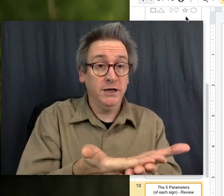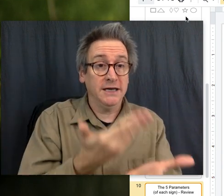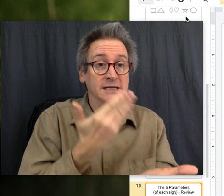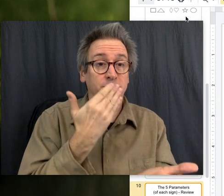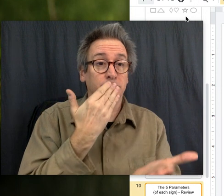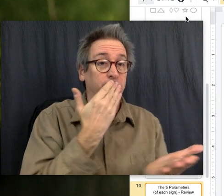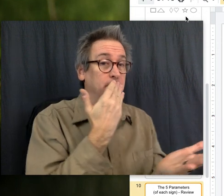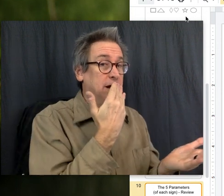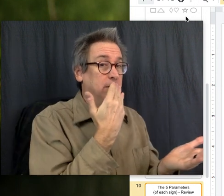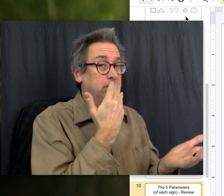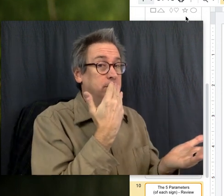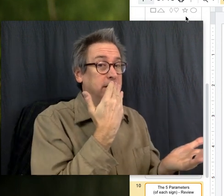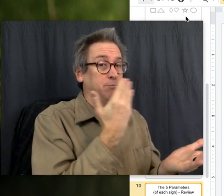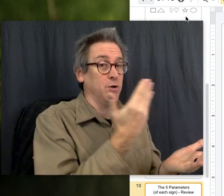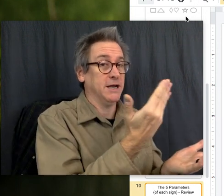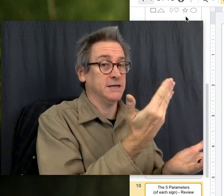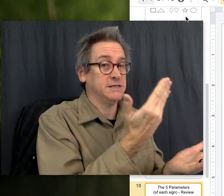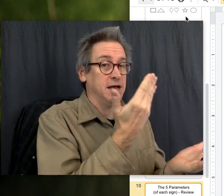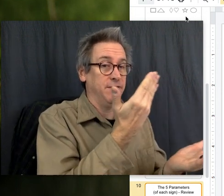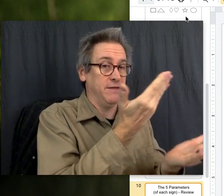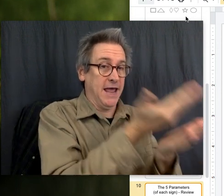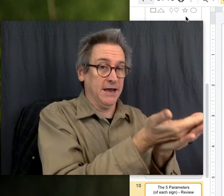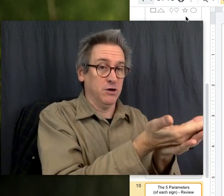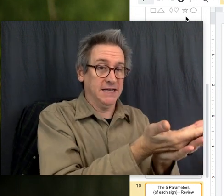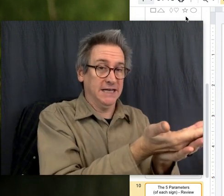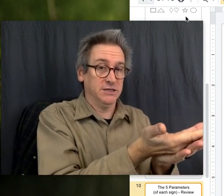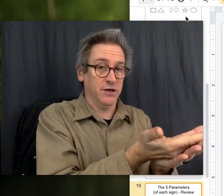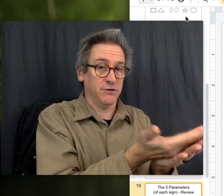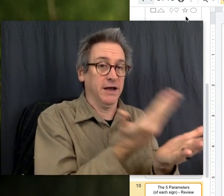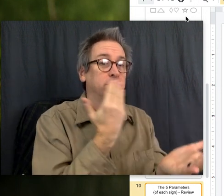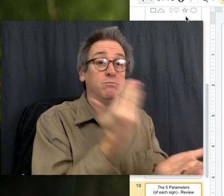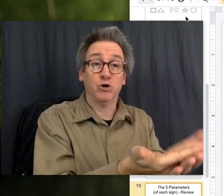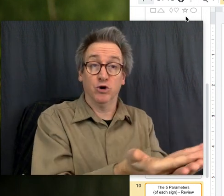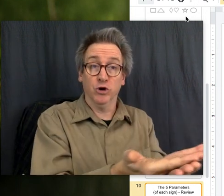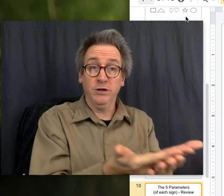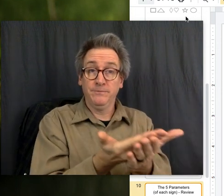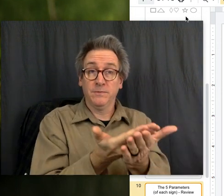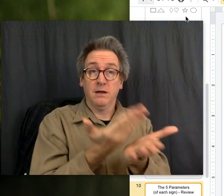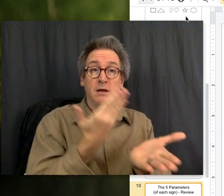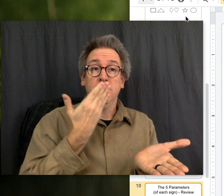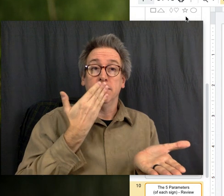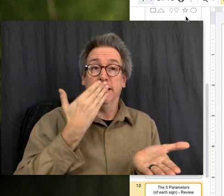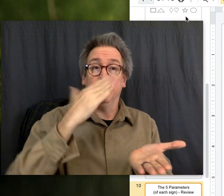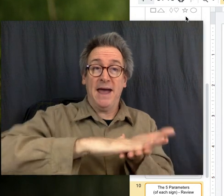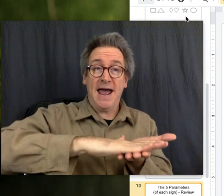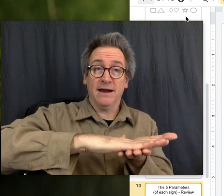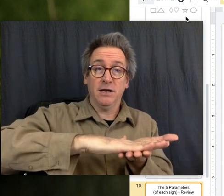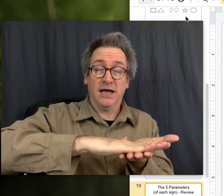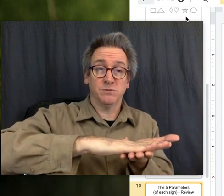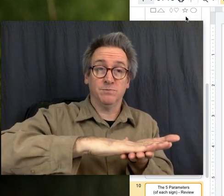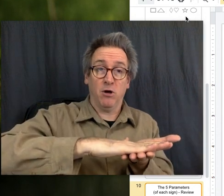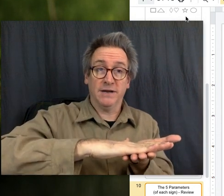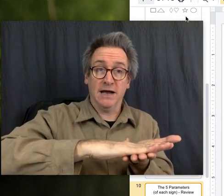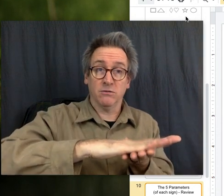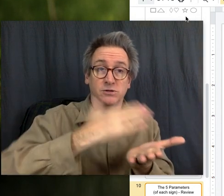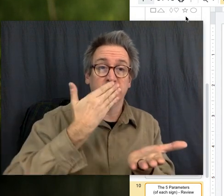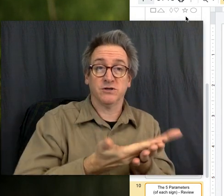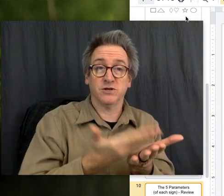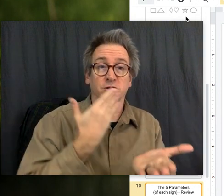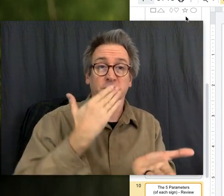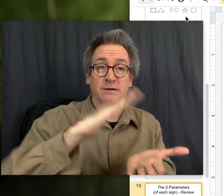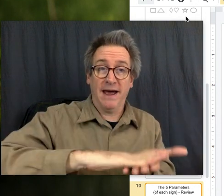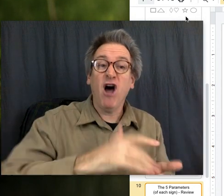Good is from the mouth, like blowing a kiss, and then the hand goes into the other hand. Good. And bad, it goes palm down. So